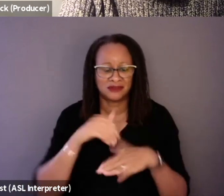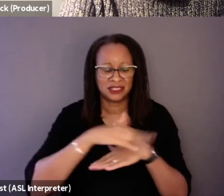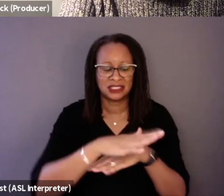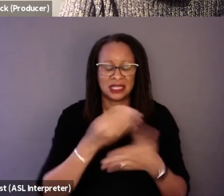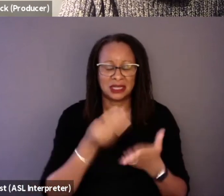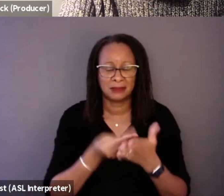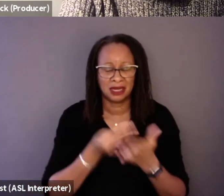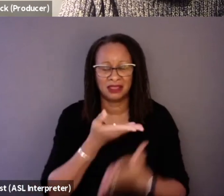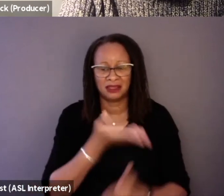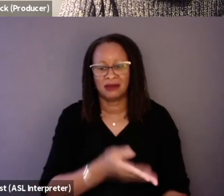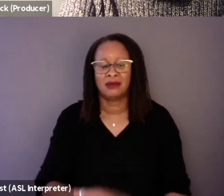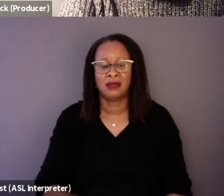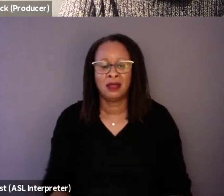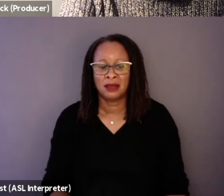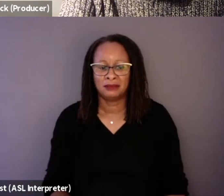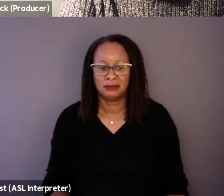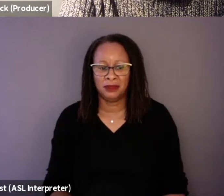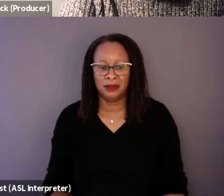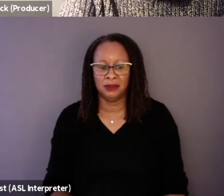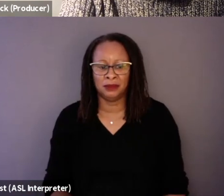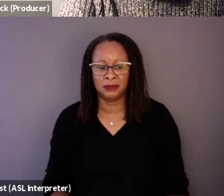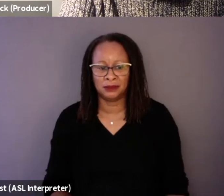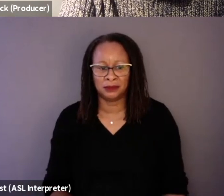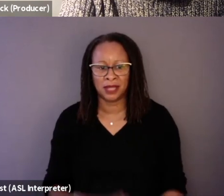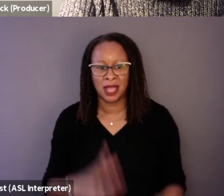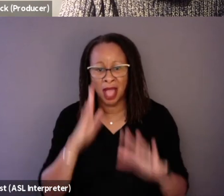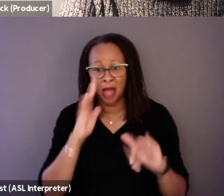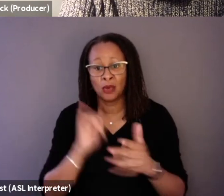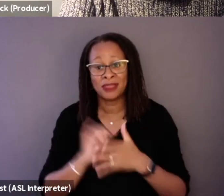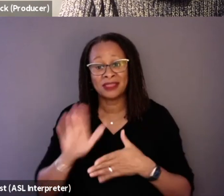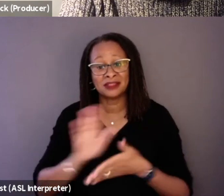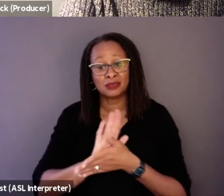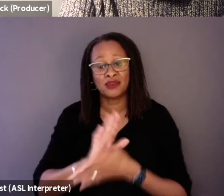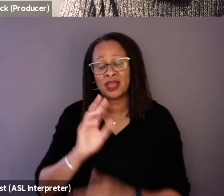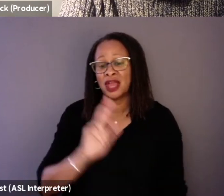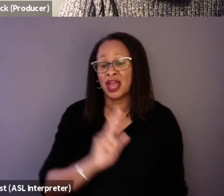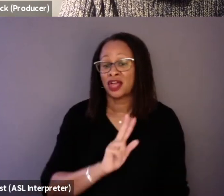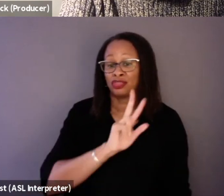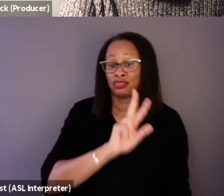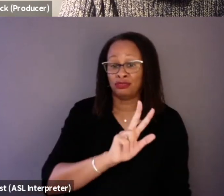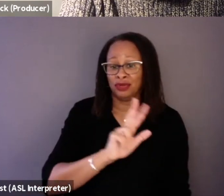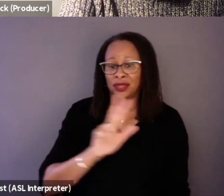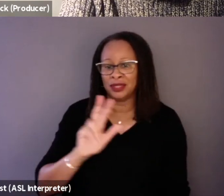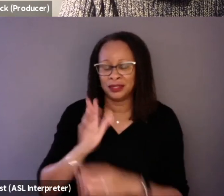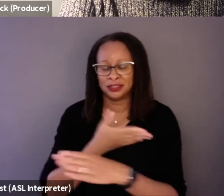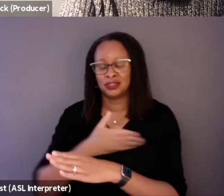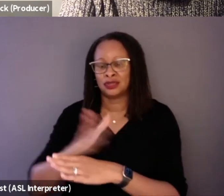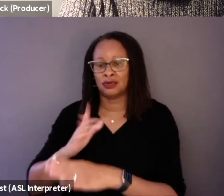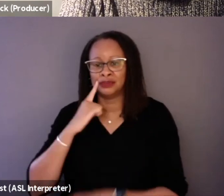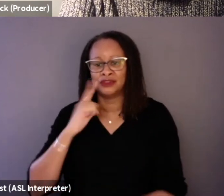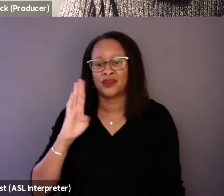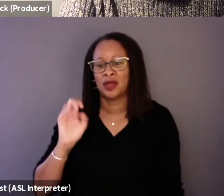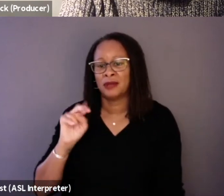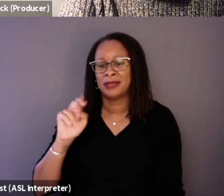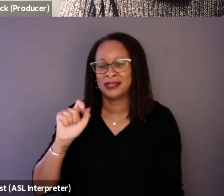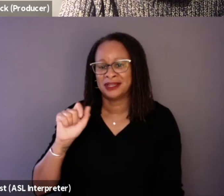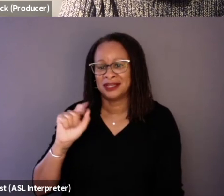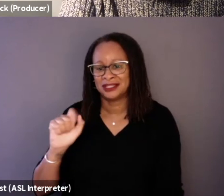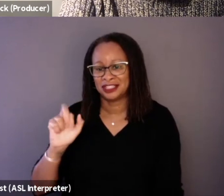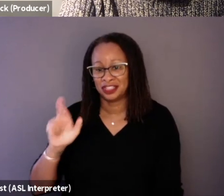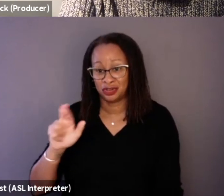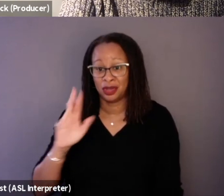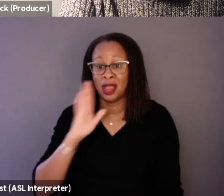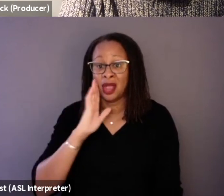Well, I hope that 3 Songs for Benazir will remind people of the